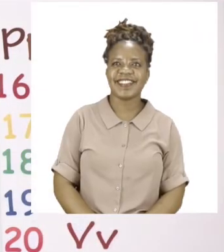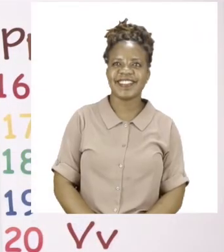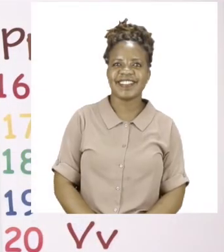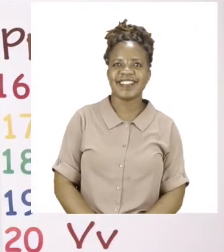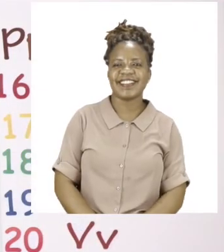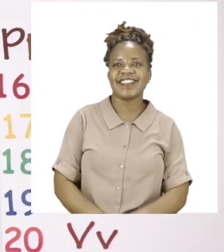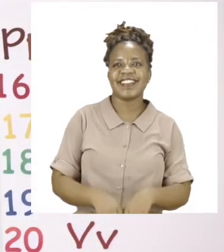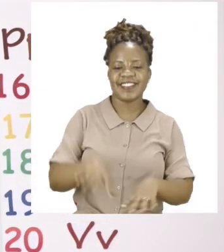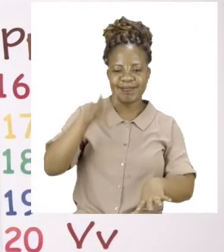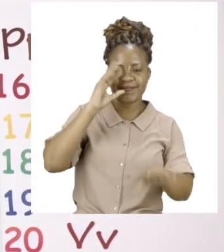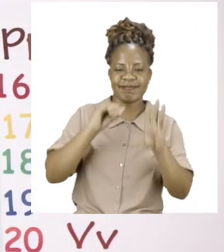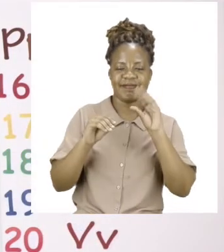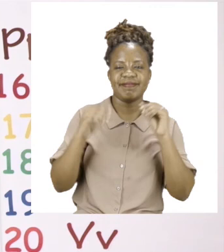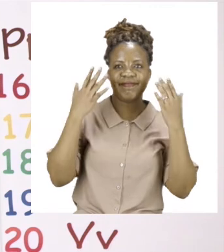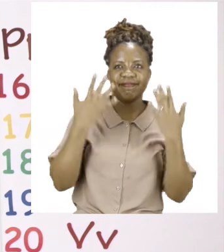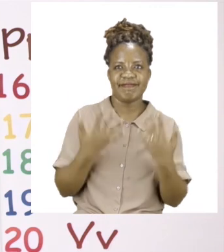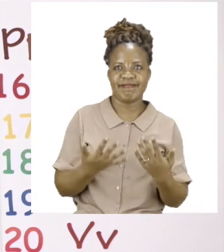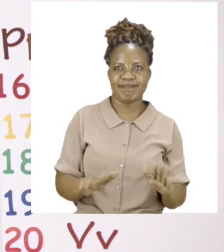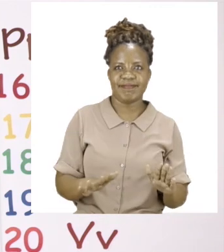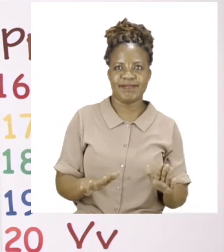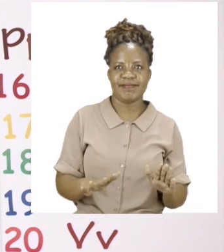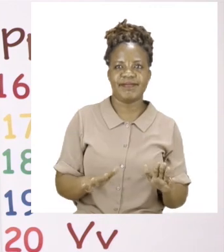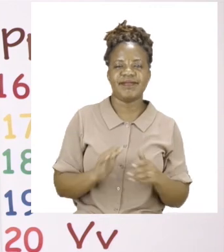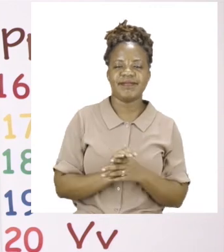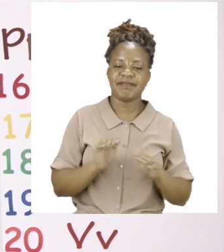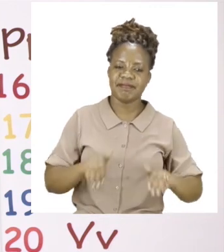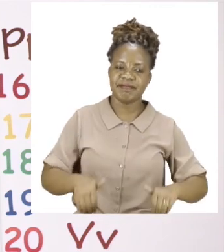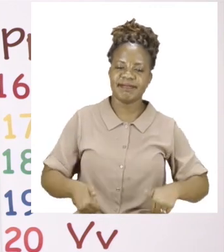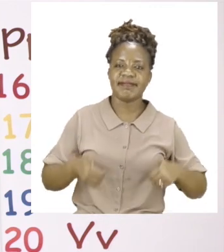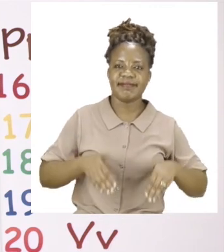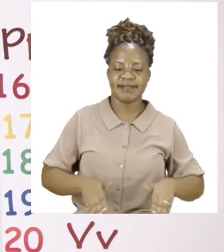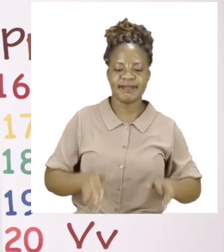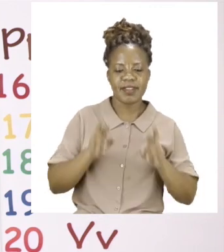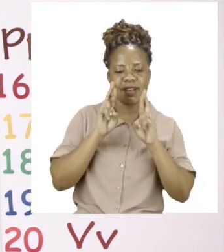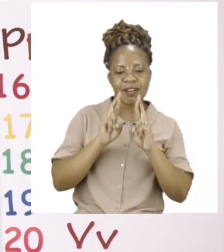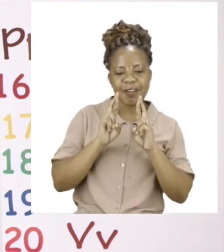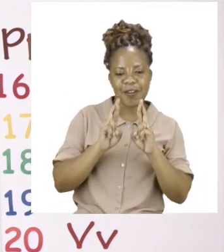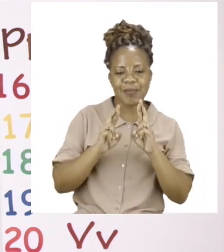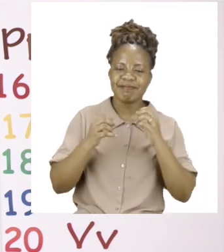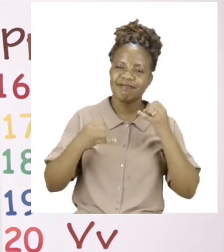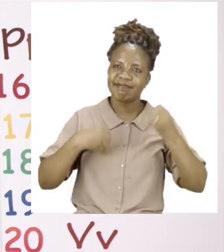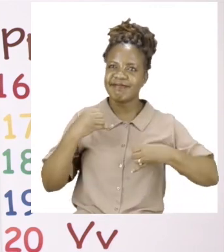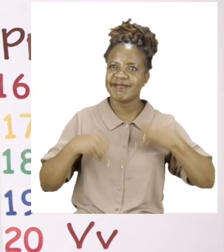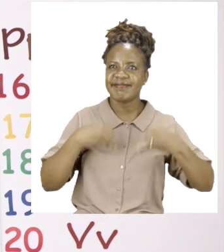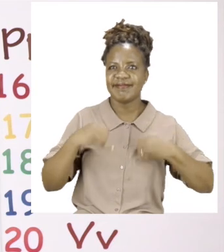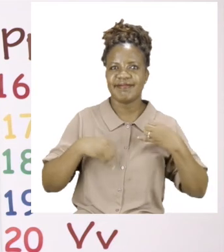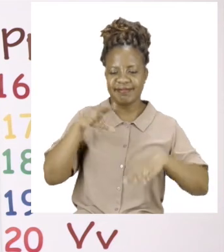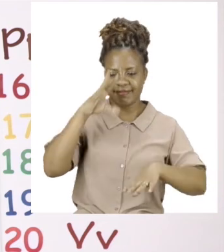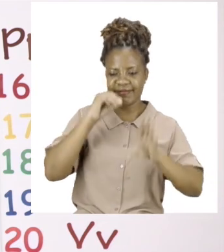We have now come to the end of our lesson, boys and girls, and I hope you had fun.